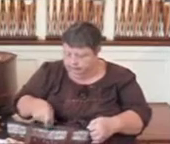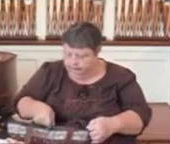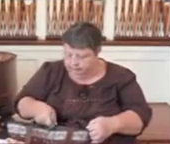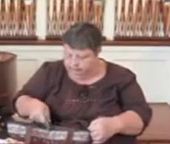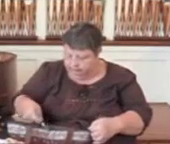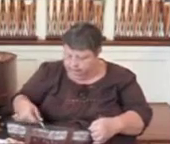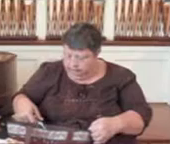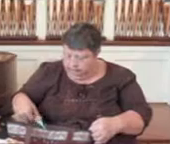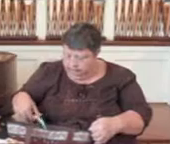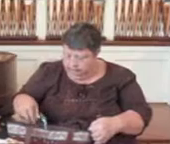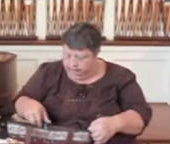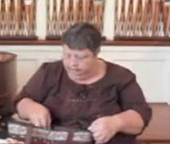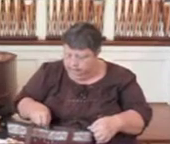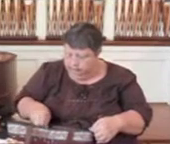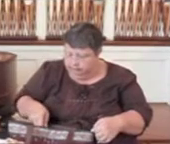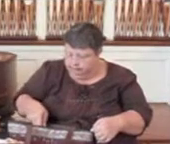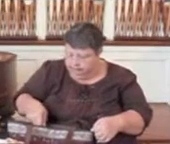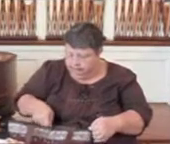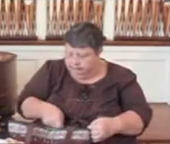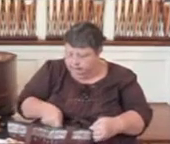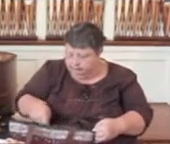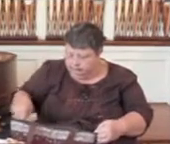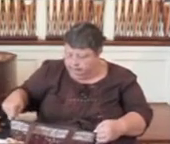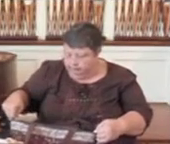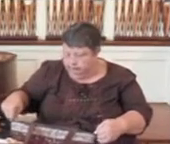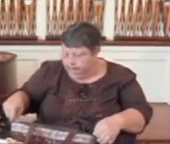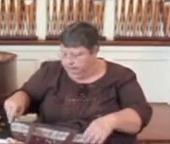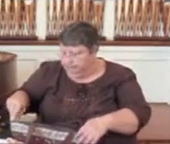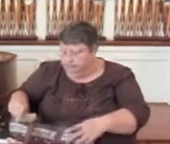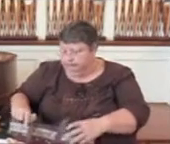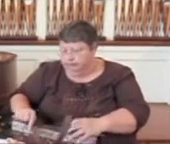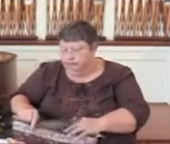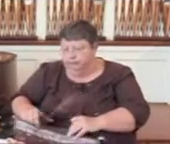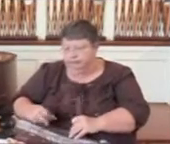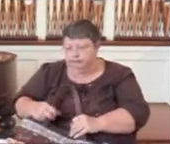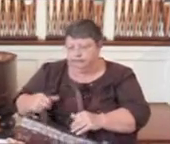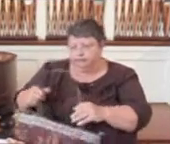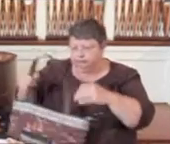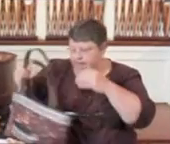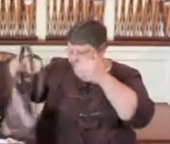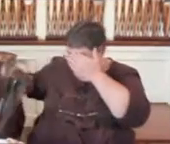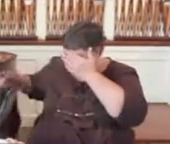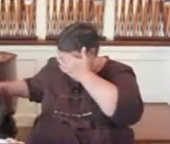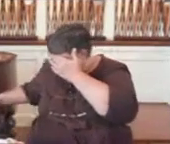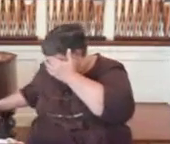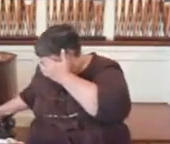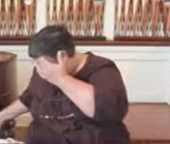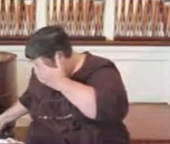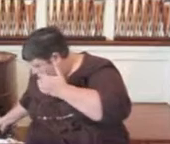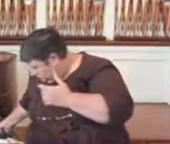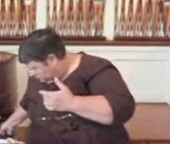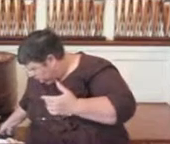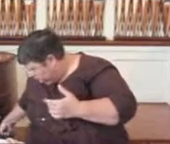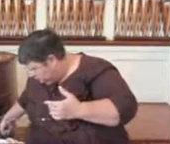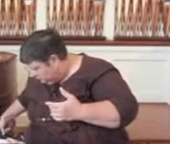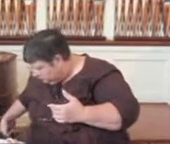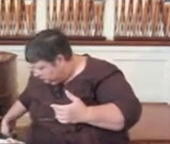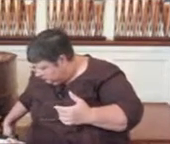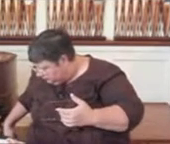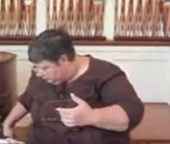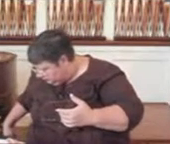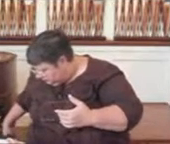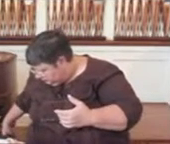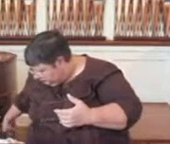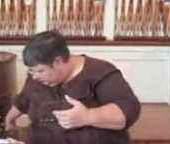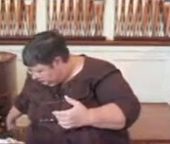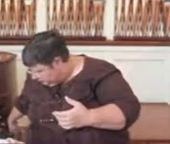service during our fellowship hour. And we'll bring back our offerings 2 weeks from today. Now, you know